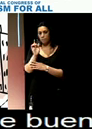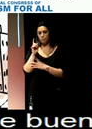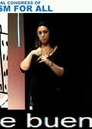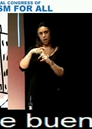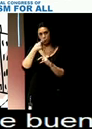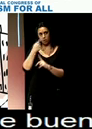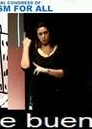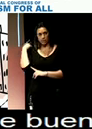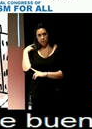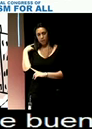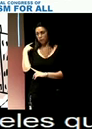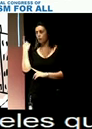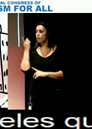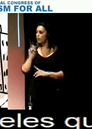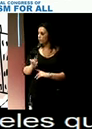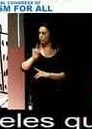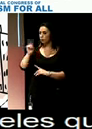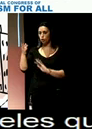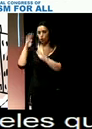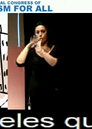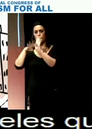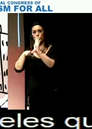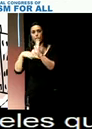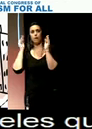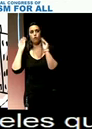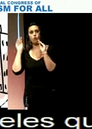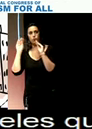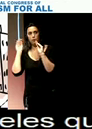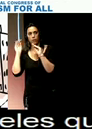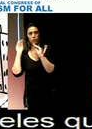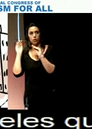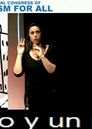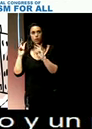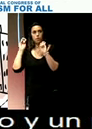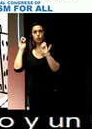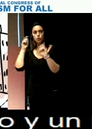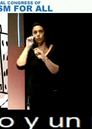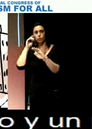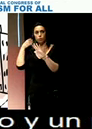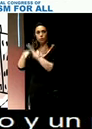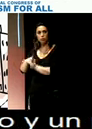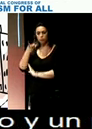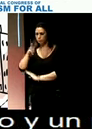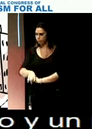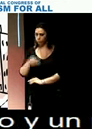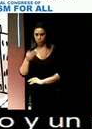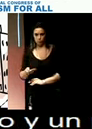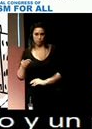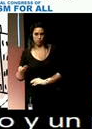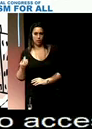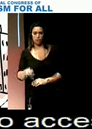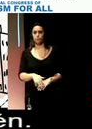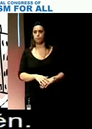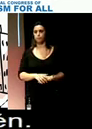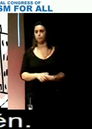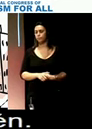a training program on accessible tourism that is also very important. This is the guide